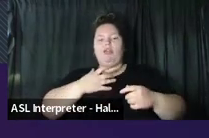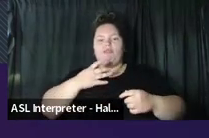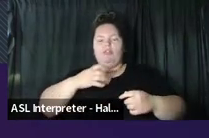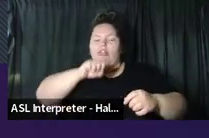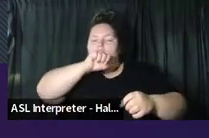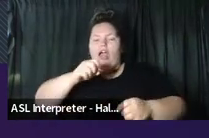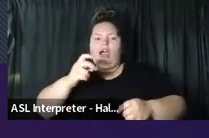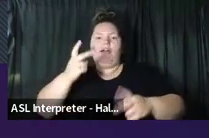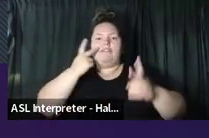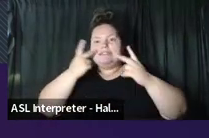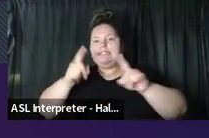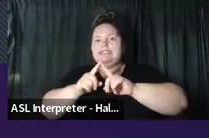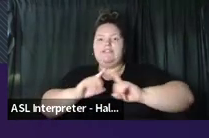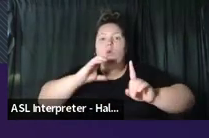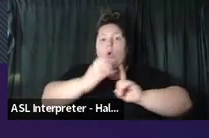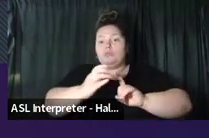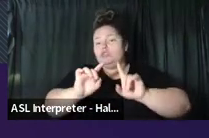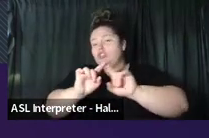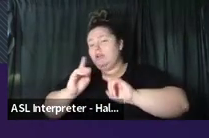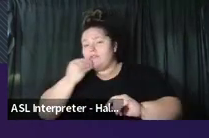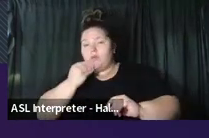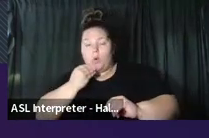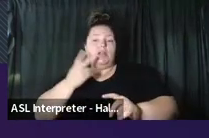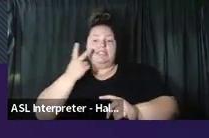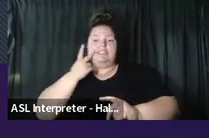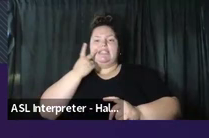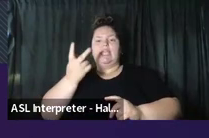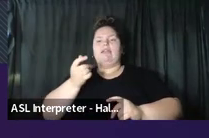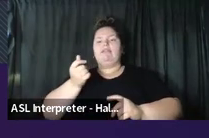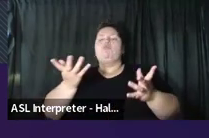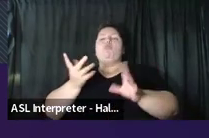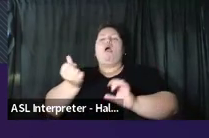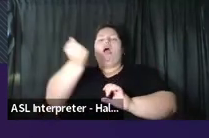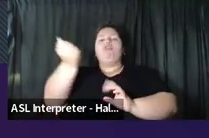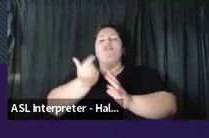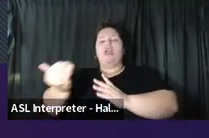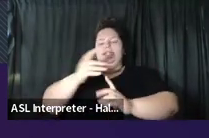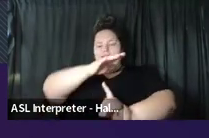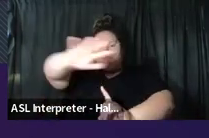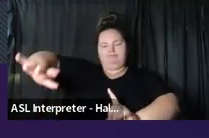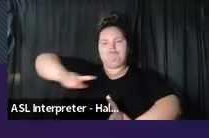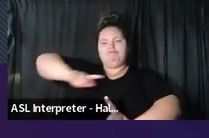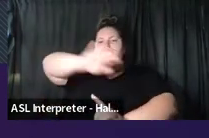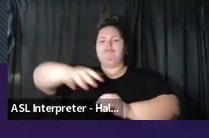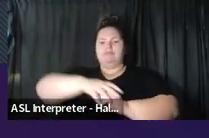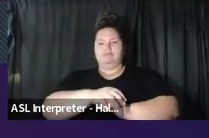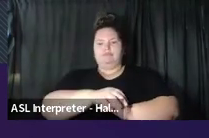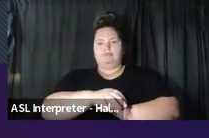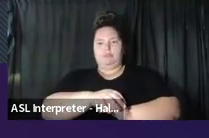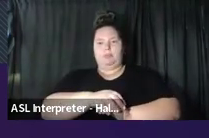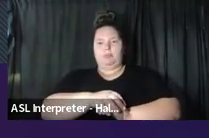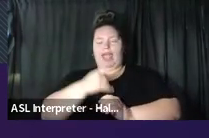different food, just like seeing what else is out there. And a big thing that I don't like about traveling is when